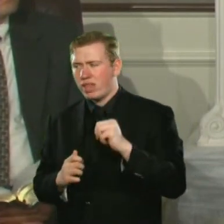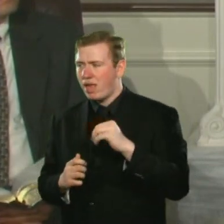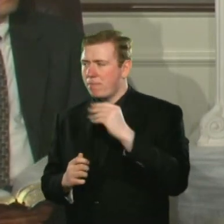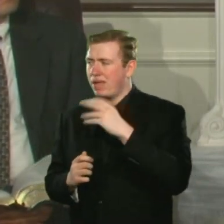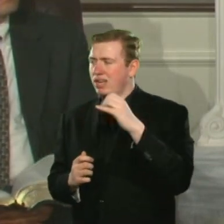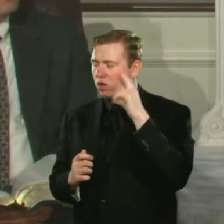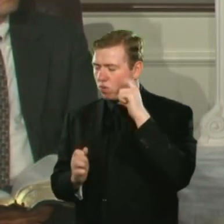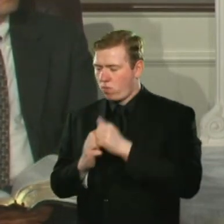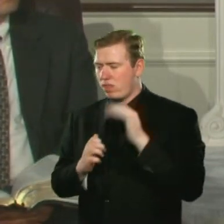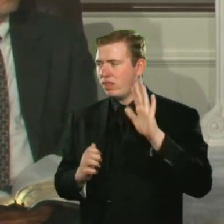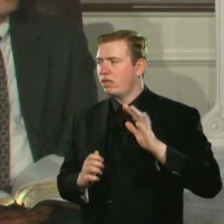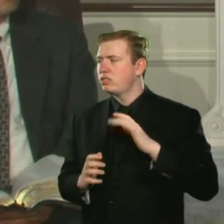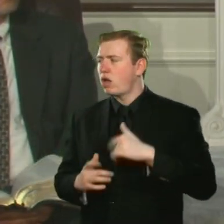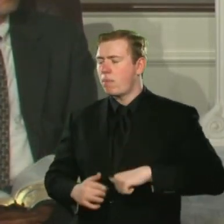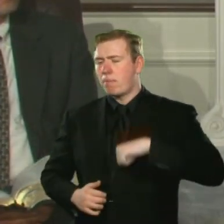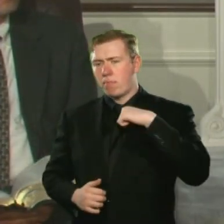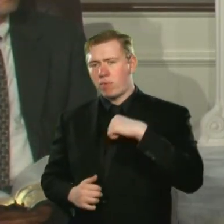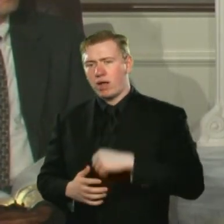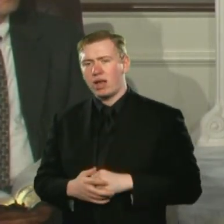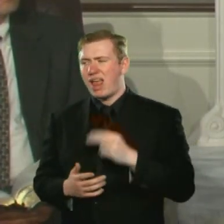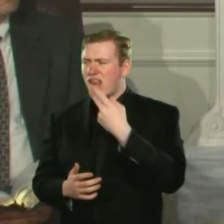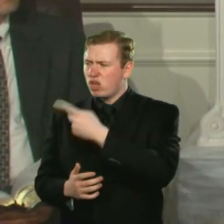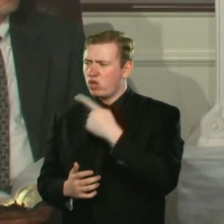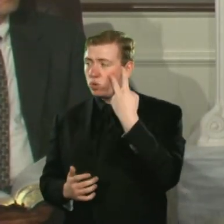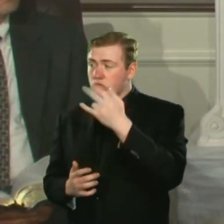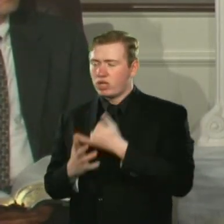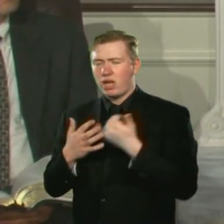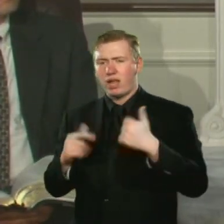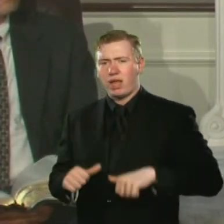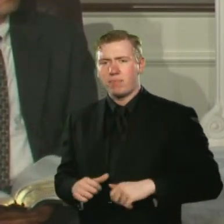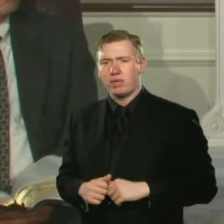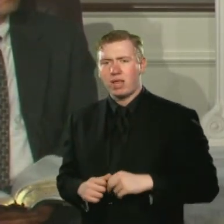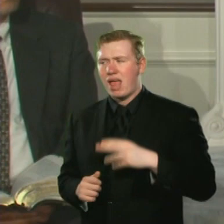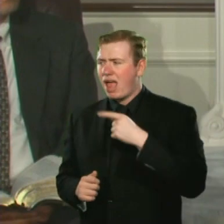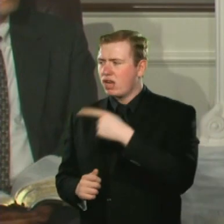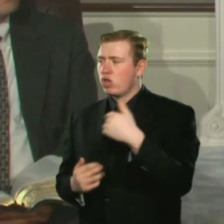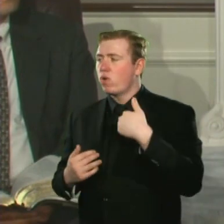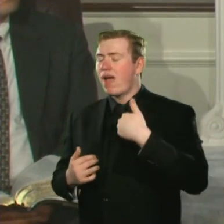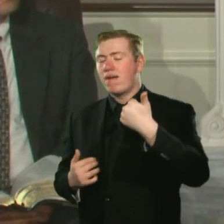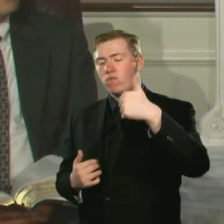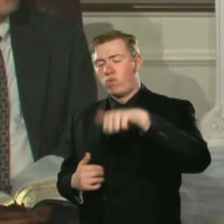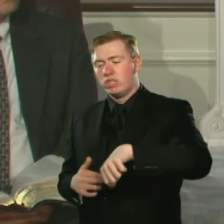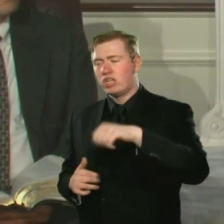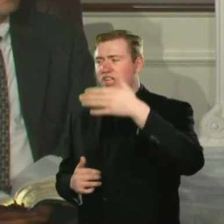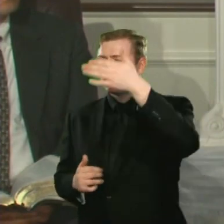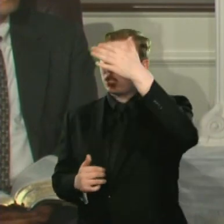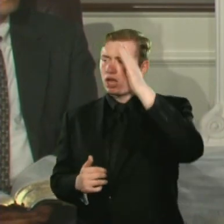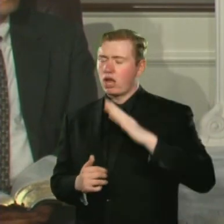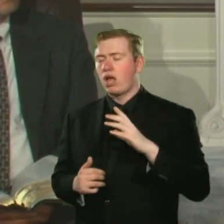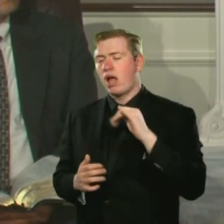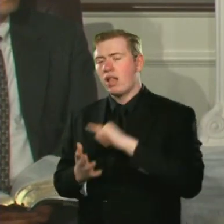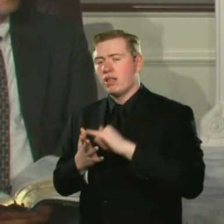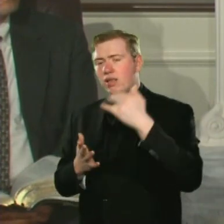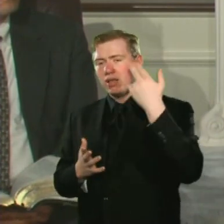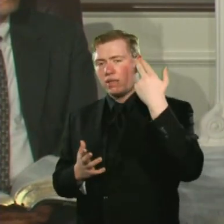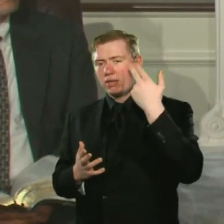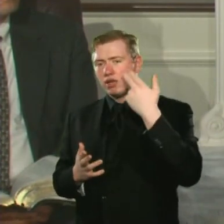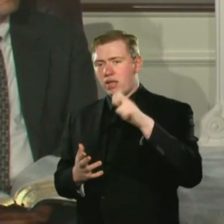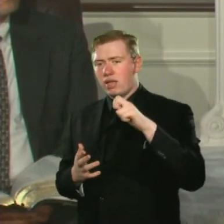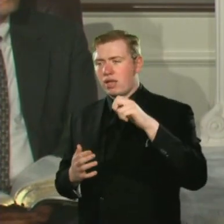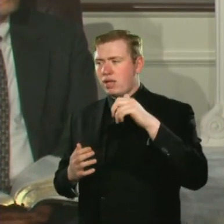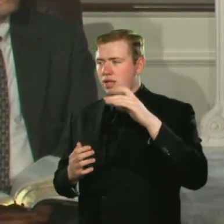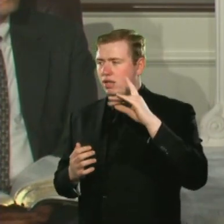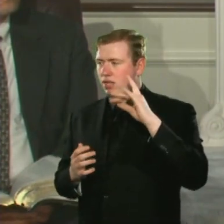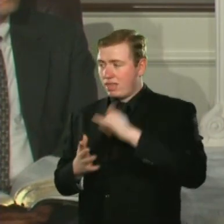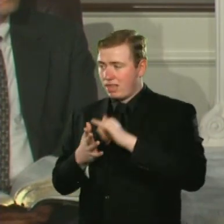for his pride. And you saw it happen. And you have rejected the God that he got dealt